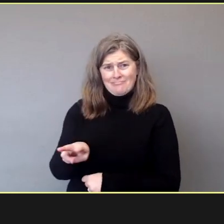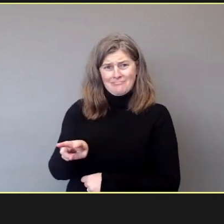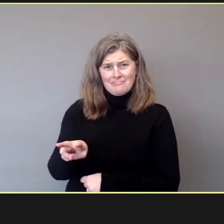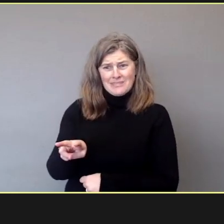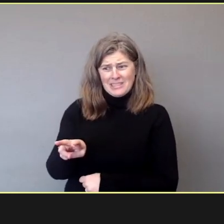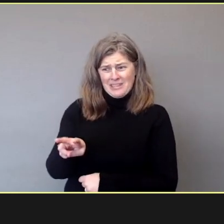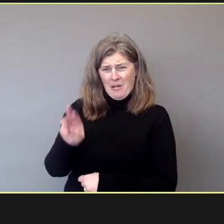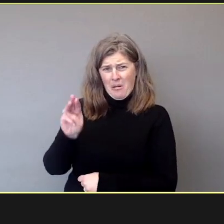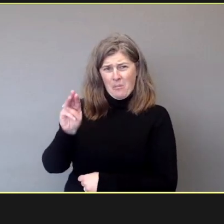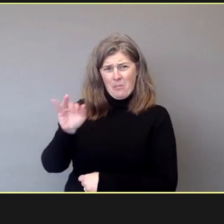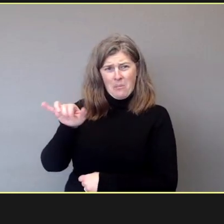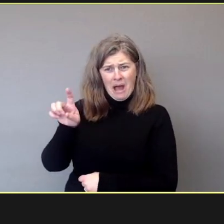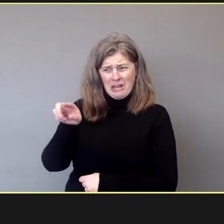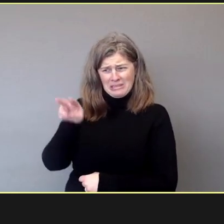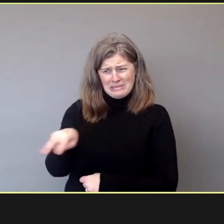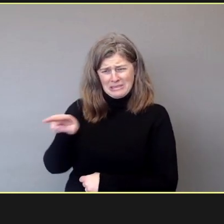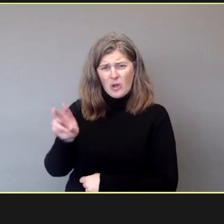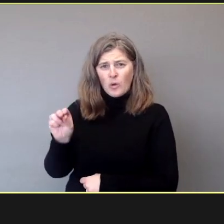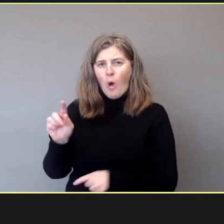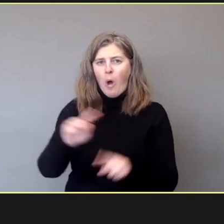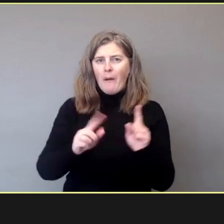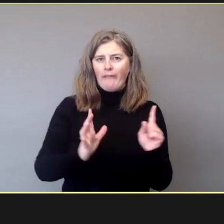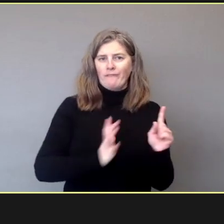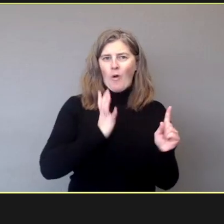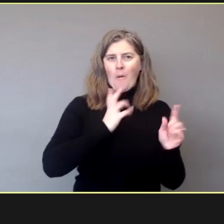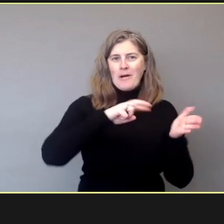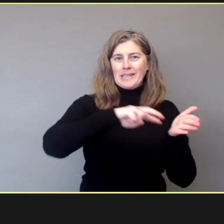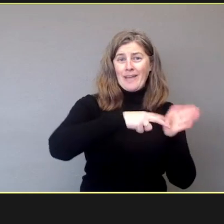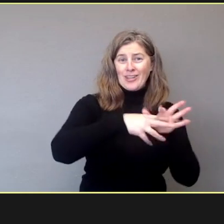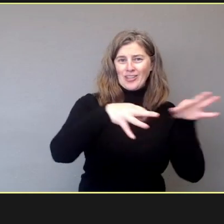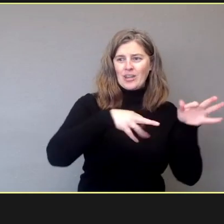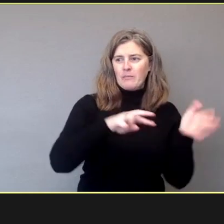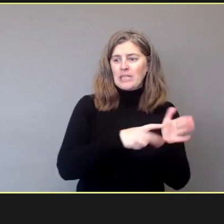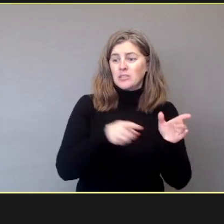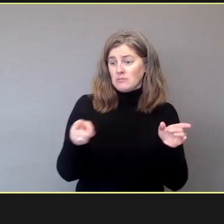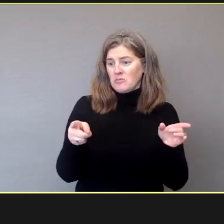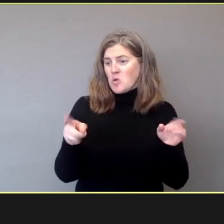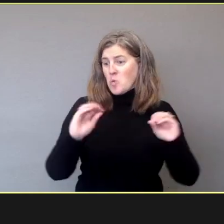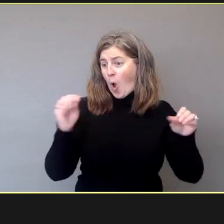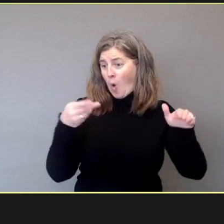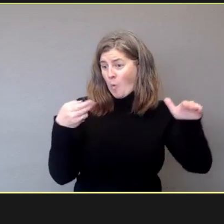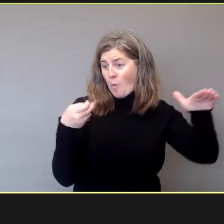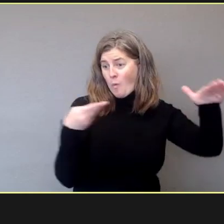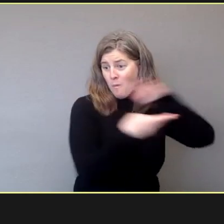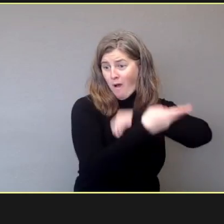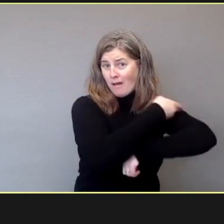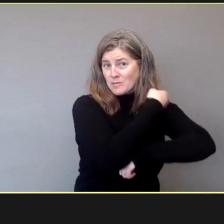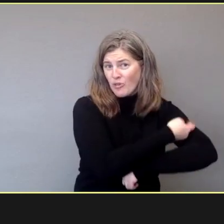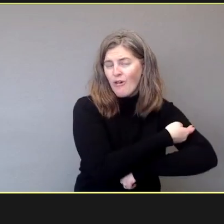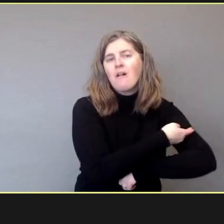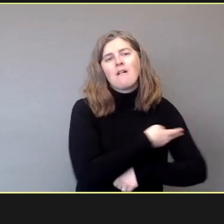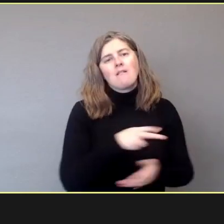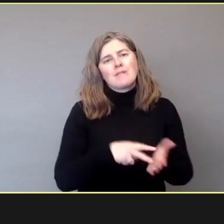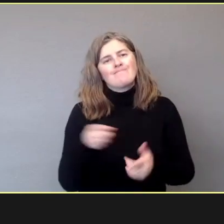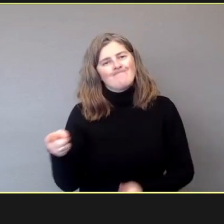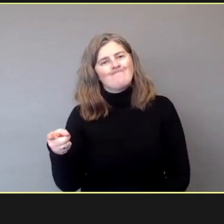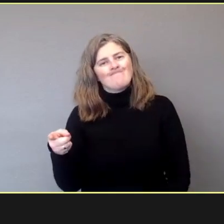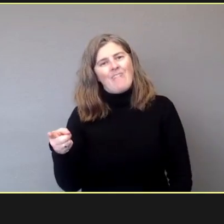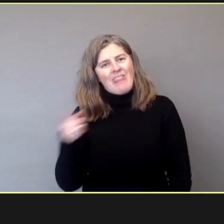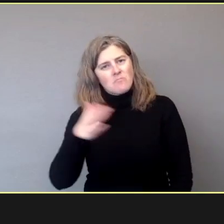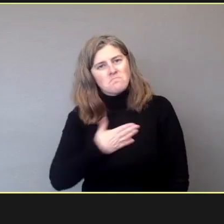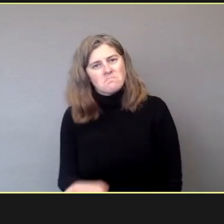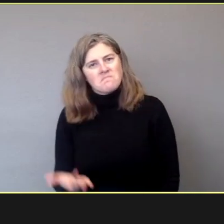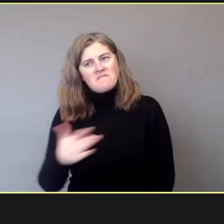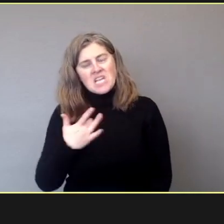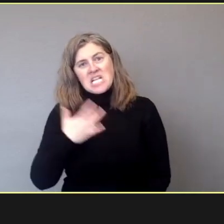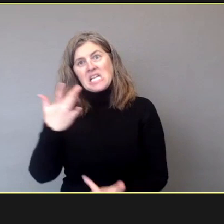mild disease. But if the definition is not being in the hospital, then I would have to admit that, boy, they were really, really sick, but